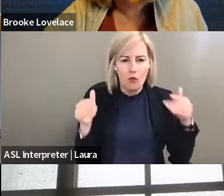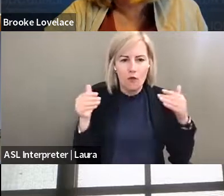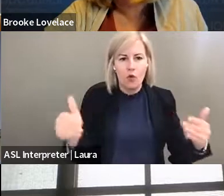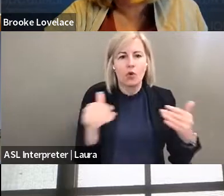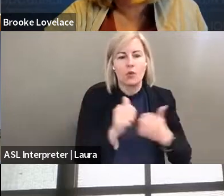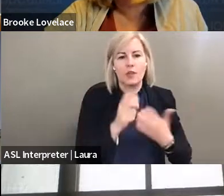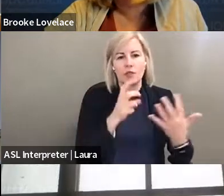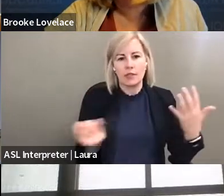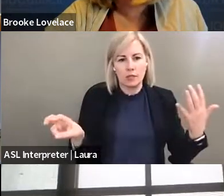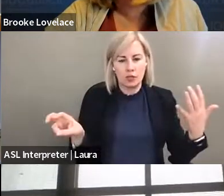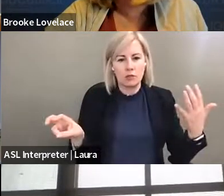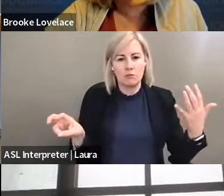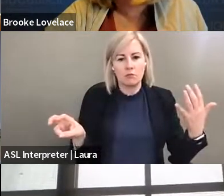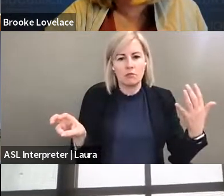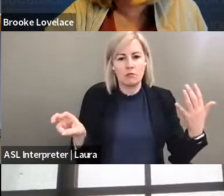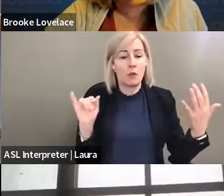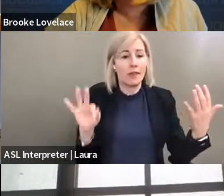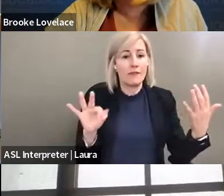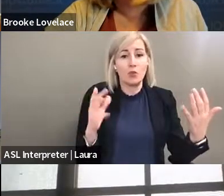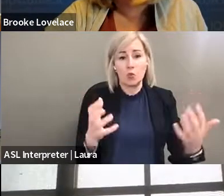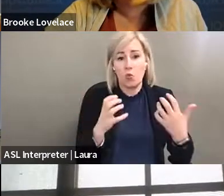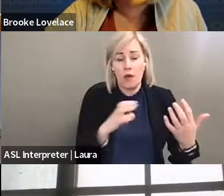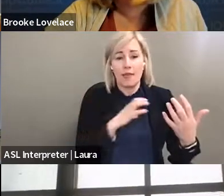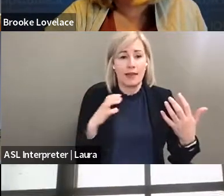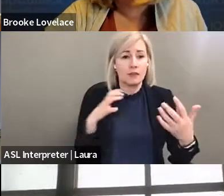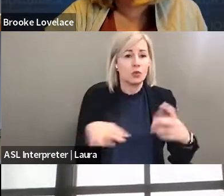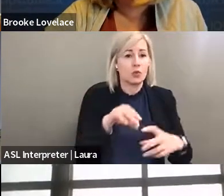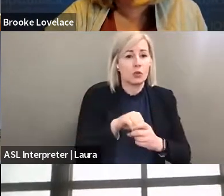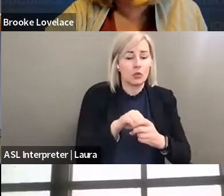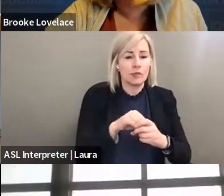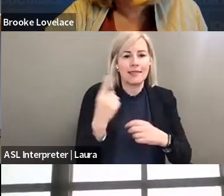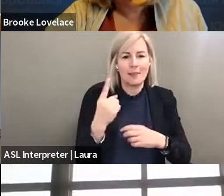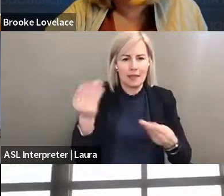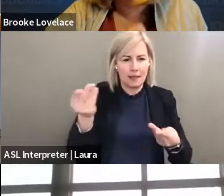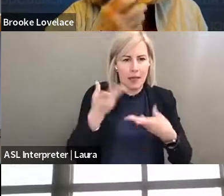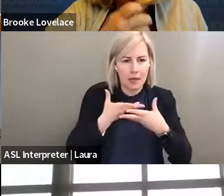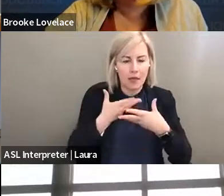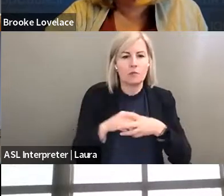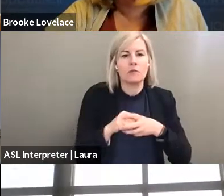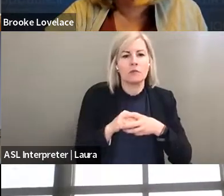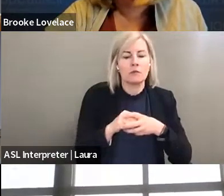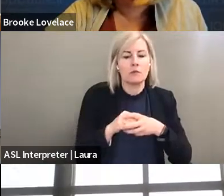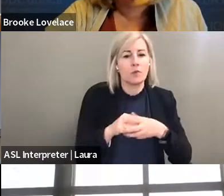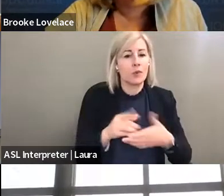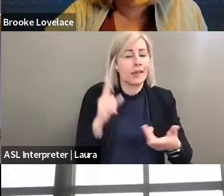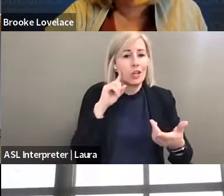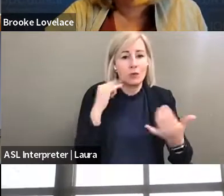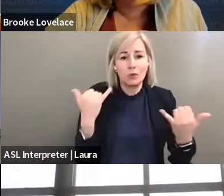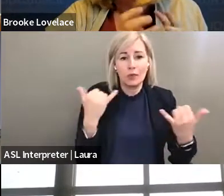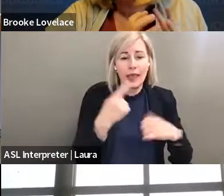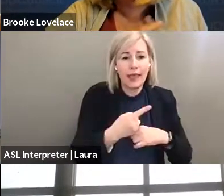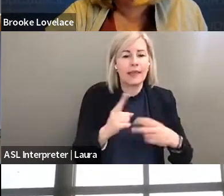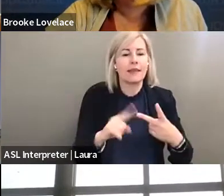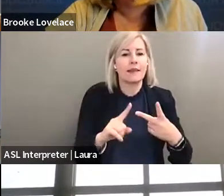transition. So if there are things you would like the council to include in this letter, please let us know. We can either hear your thoughts today, or you